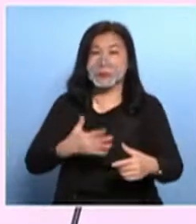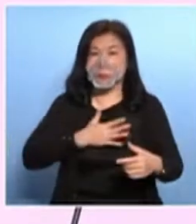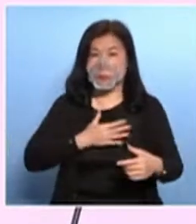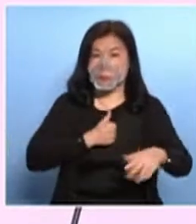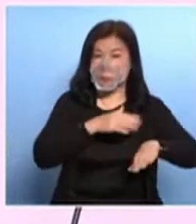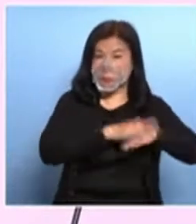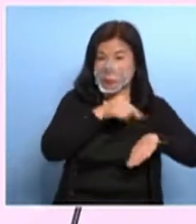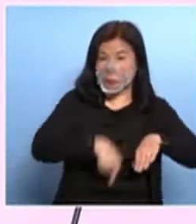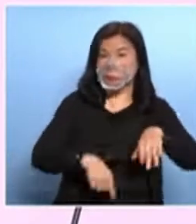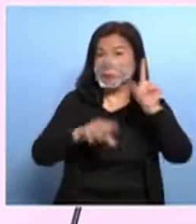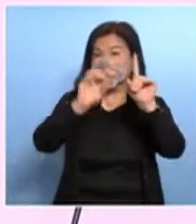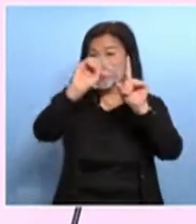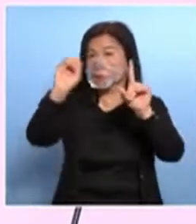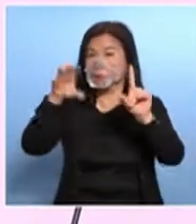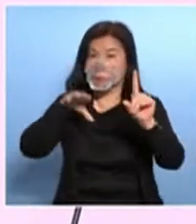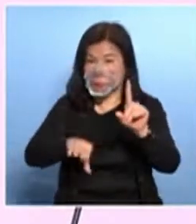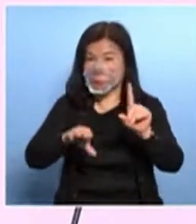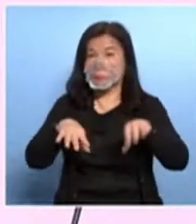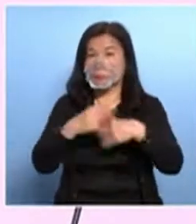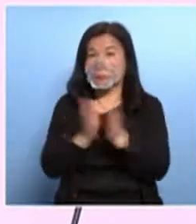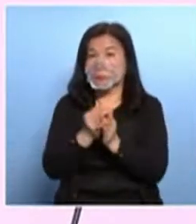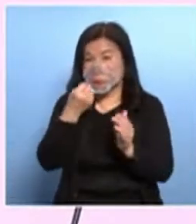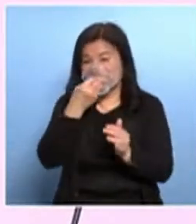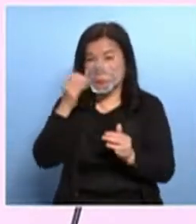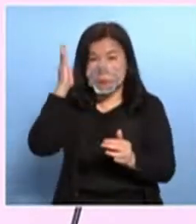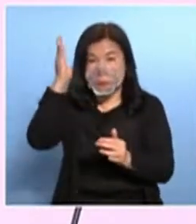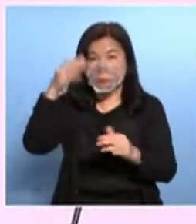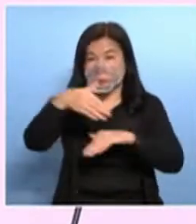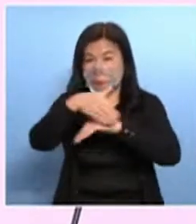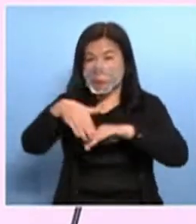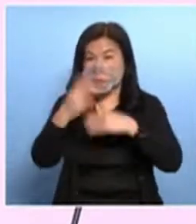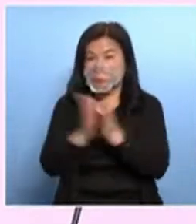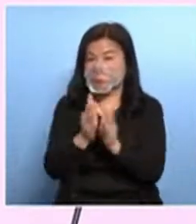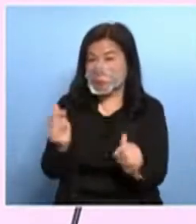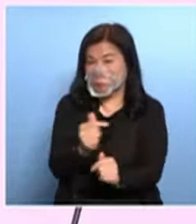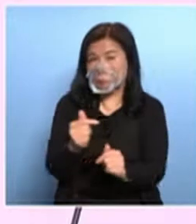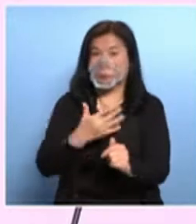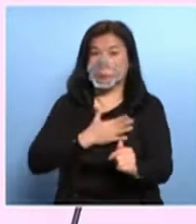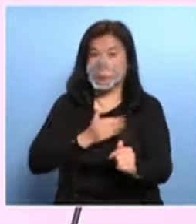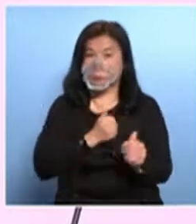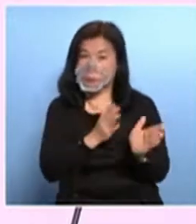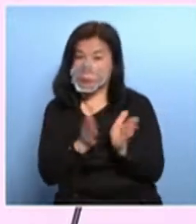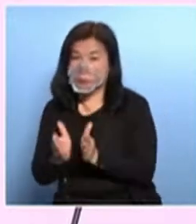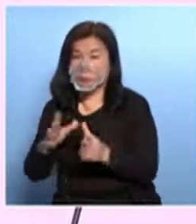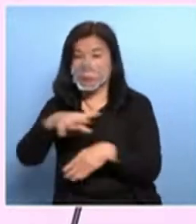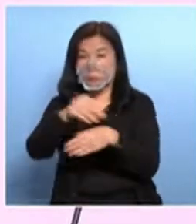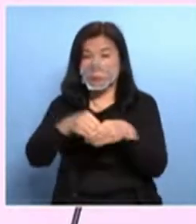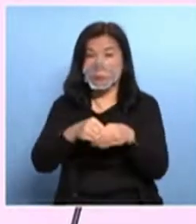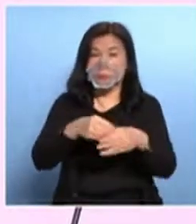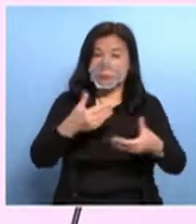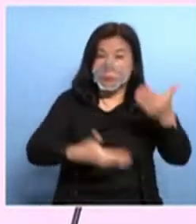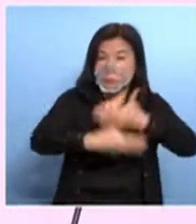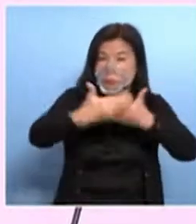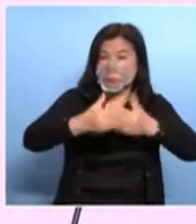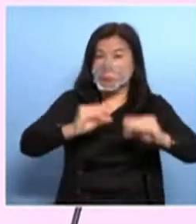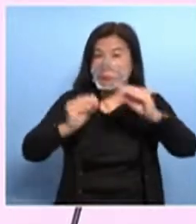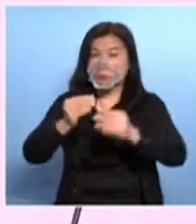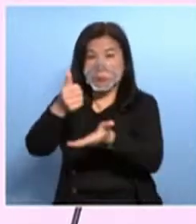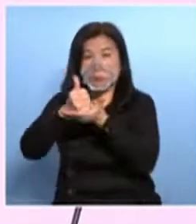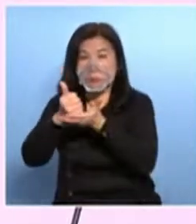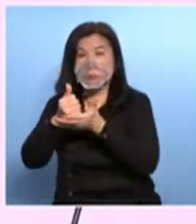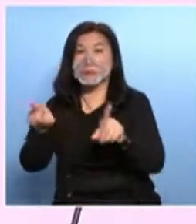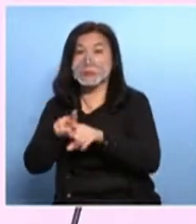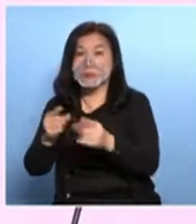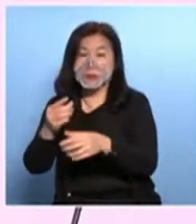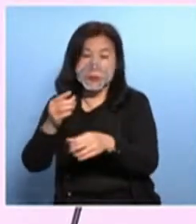Kong, I will earmark $10 billion to provide more comprehensive support in the long run, including hardware, research